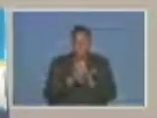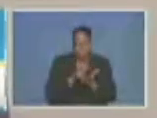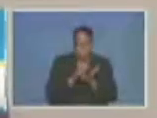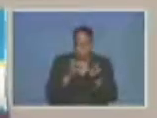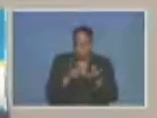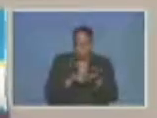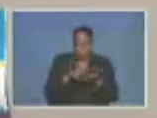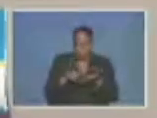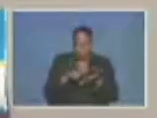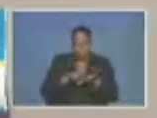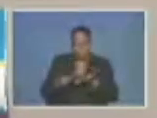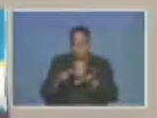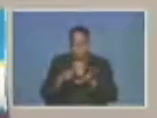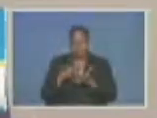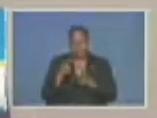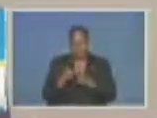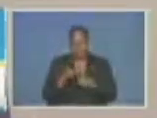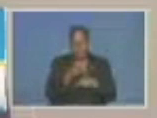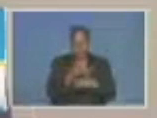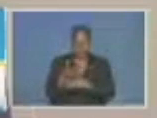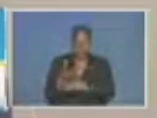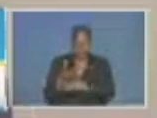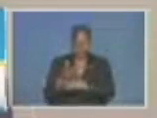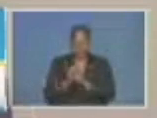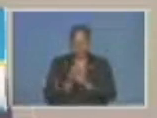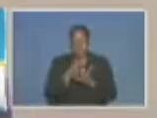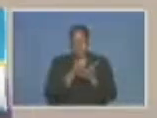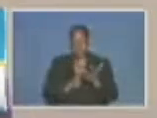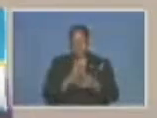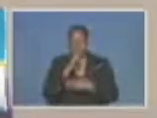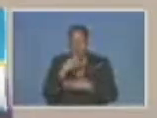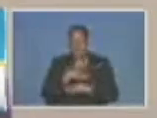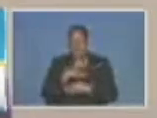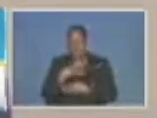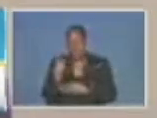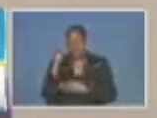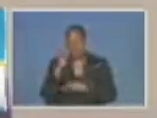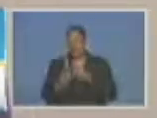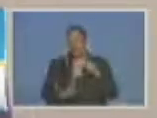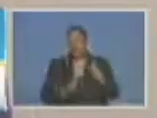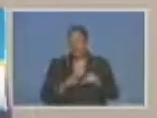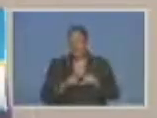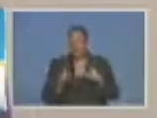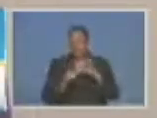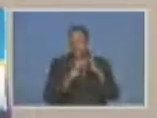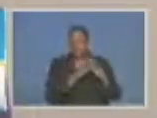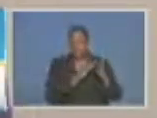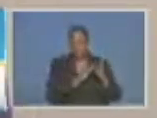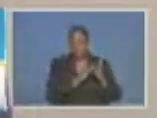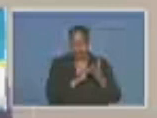the purchasing, and then we distribute. So what we would really like is for people in different communities